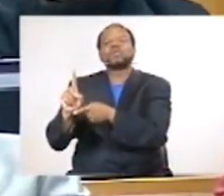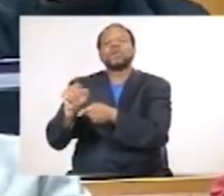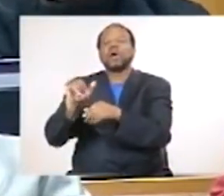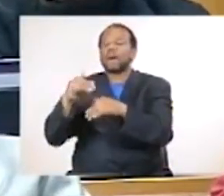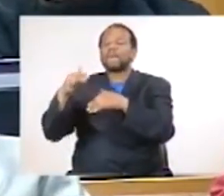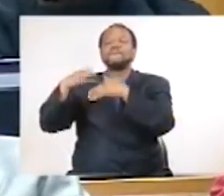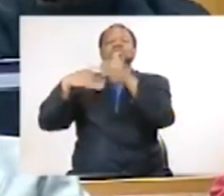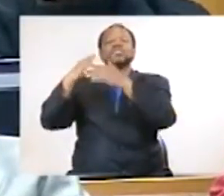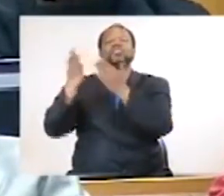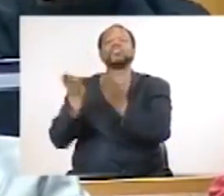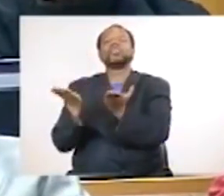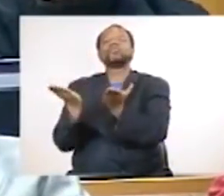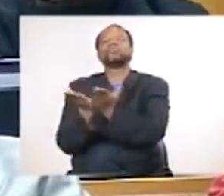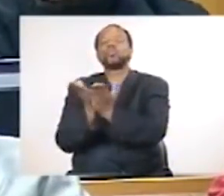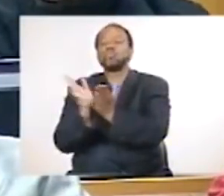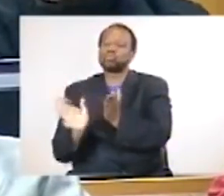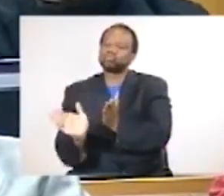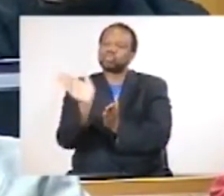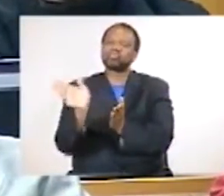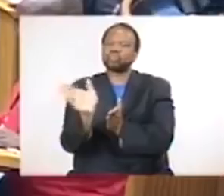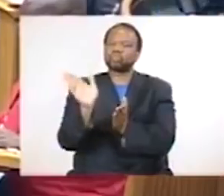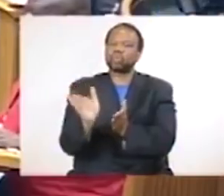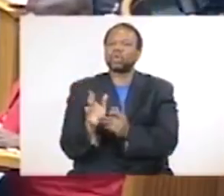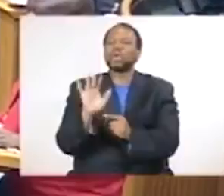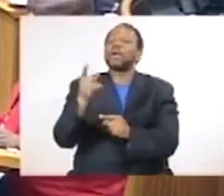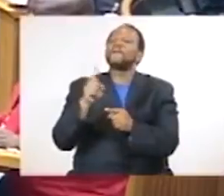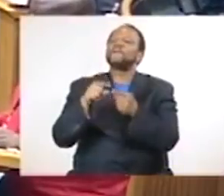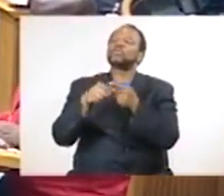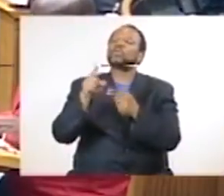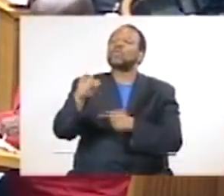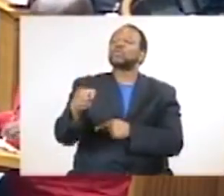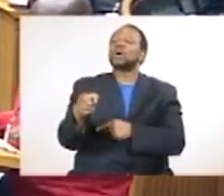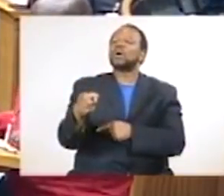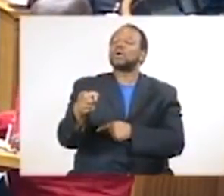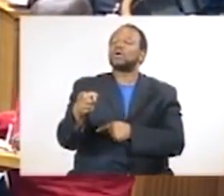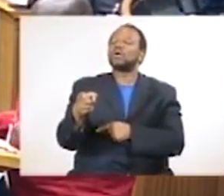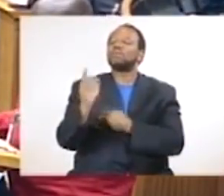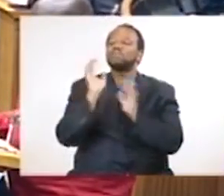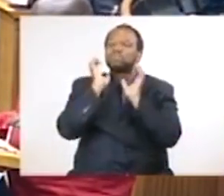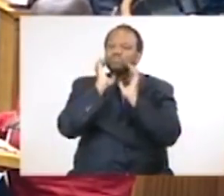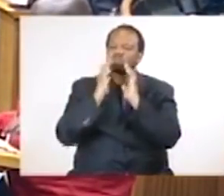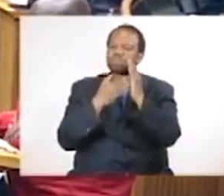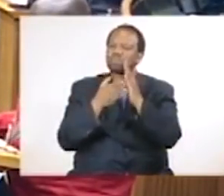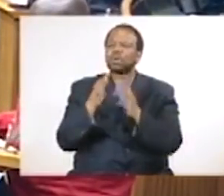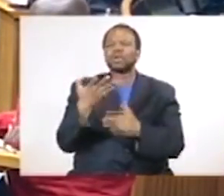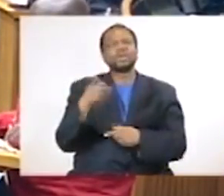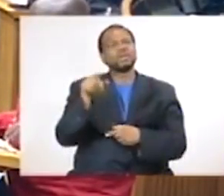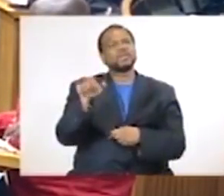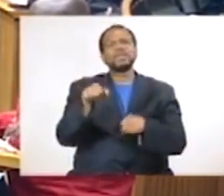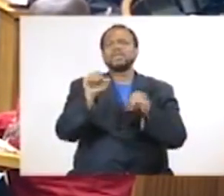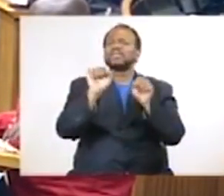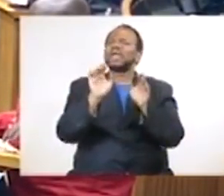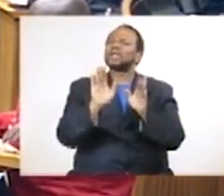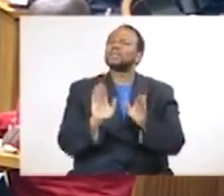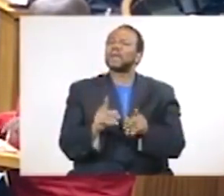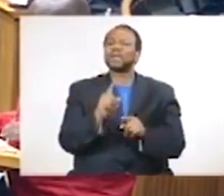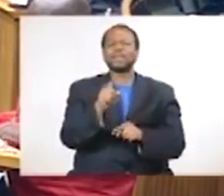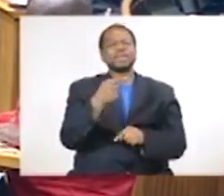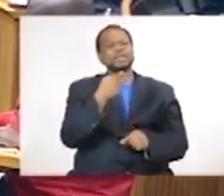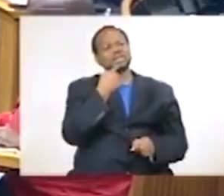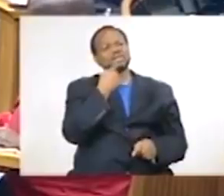long-lasting legacy and remembrance of our world icon. And those activities will, amongst